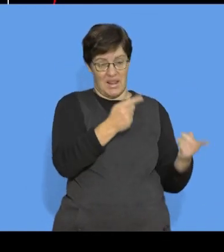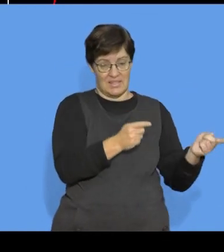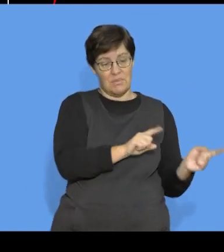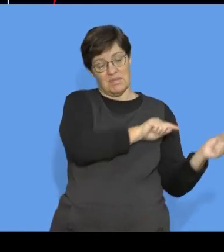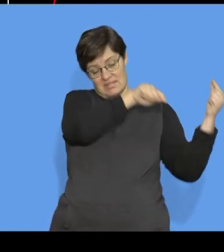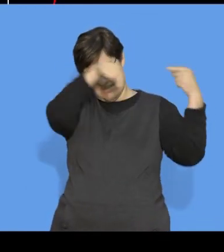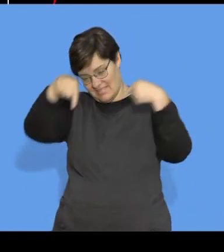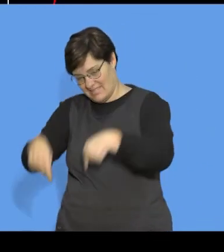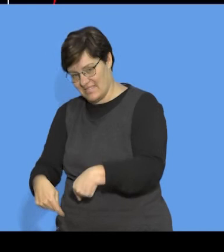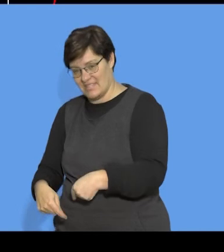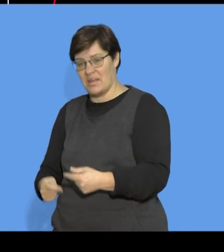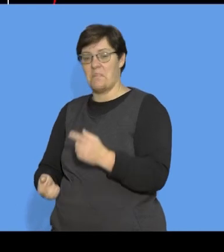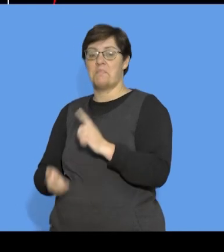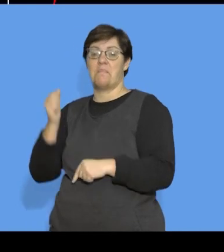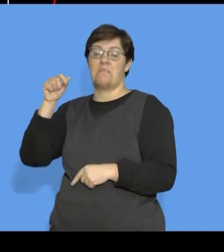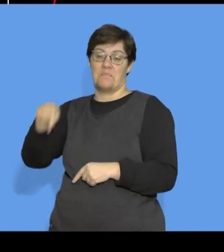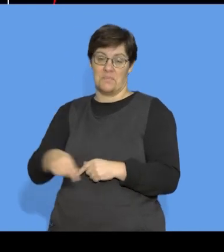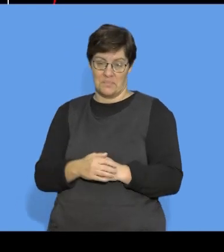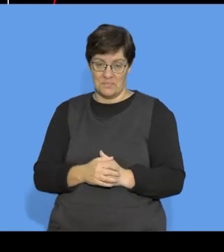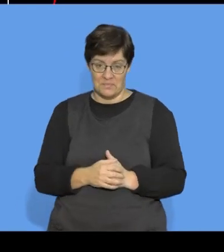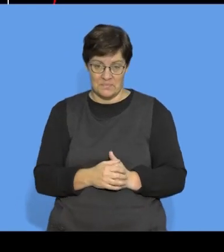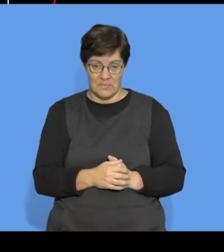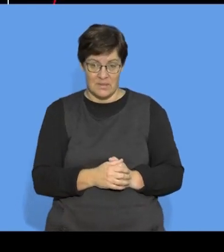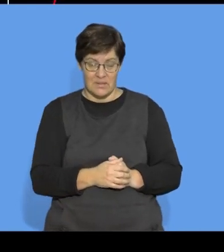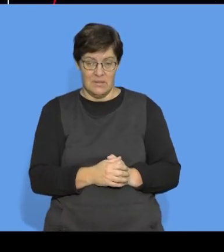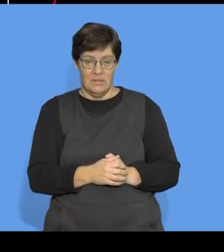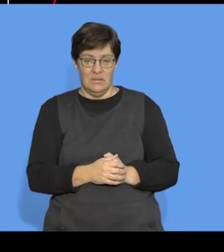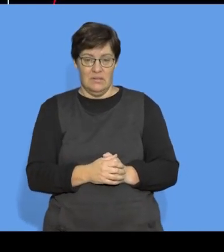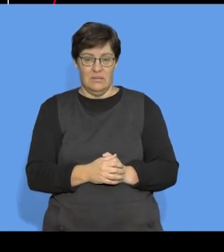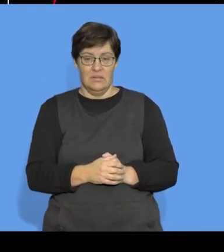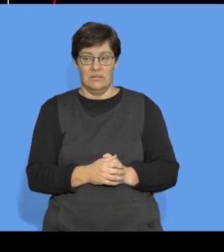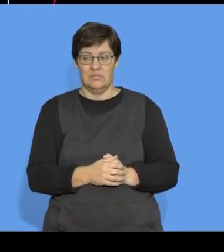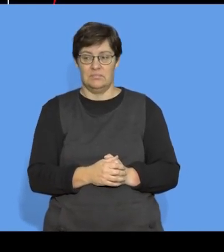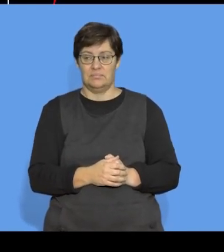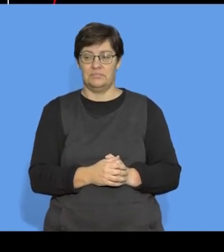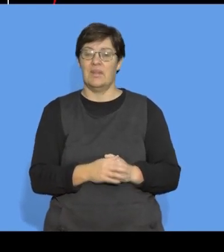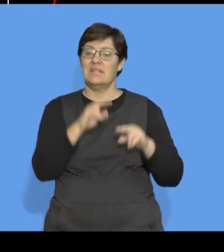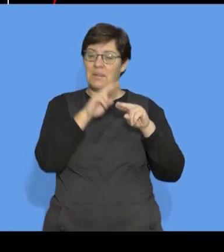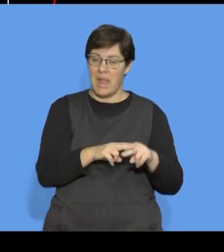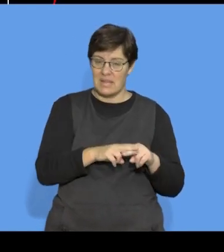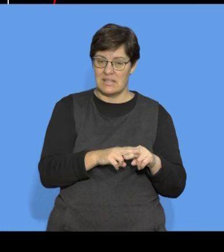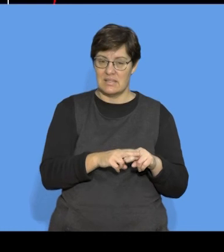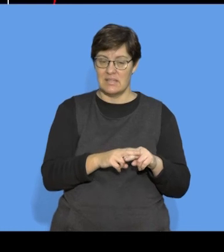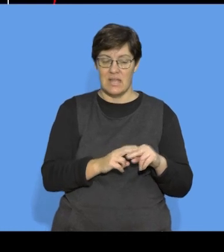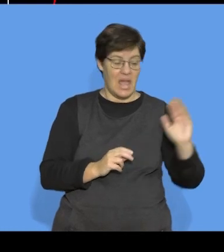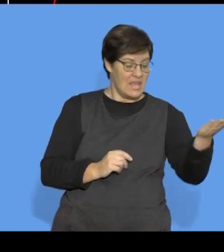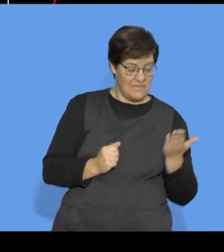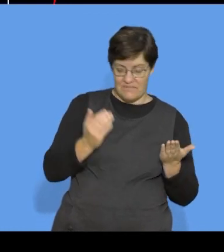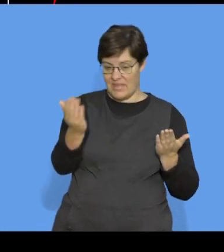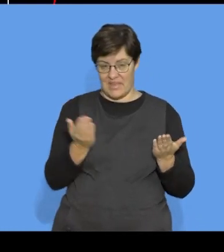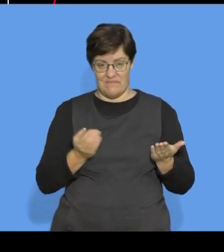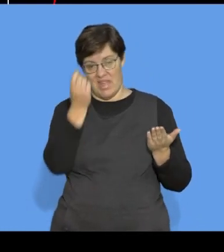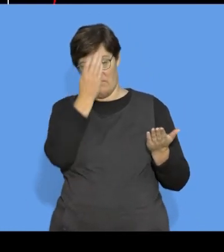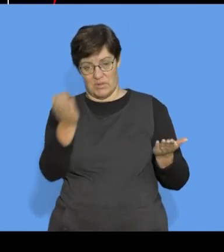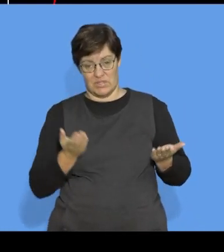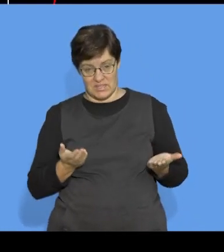given the opening balance and you have to actually work downwards. That means that way. So depending